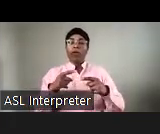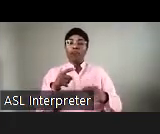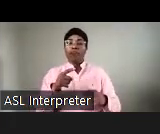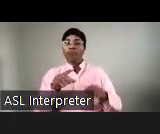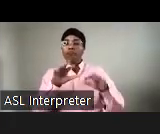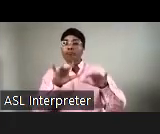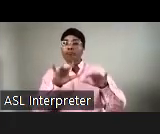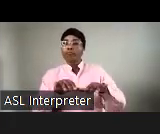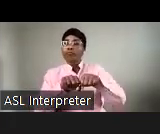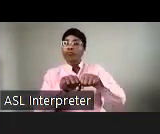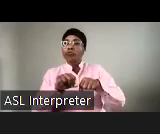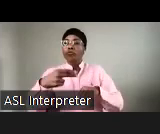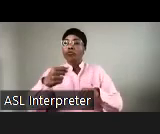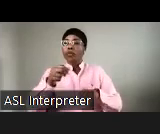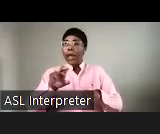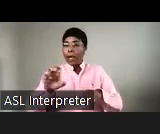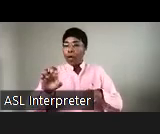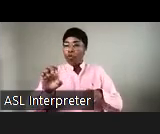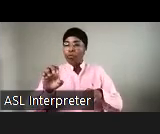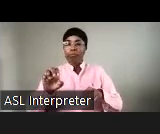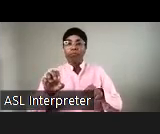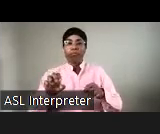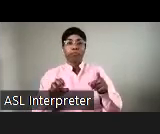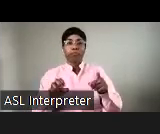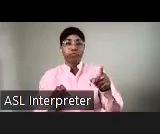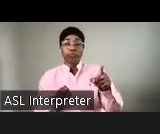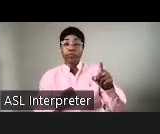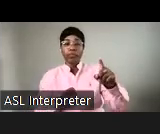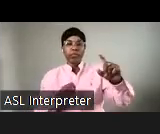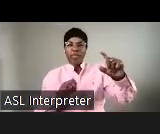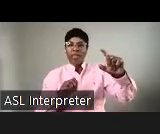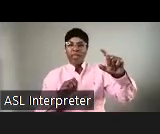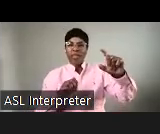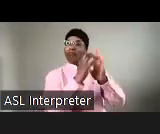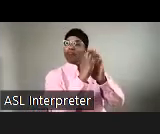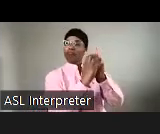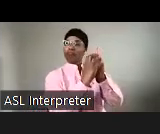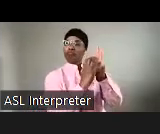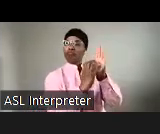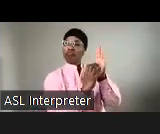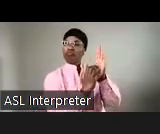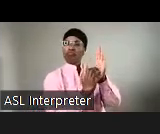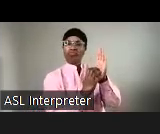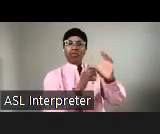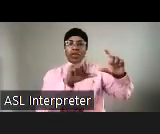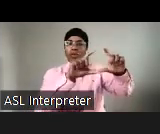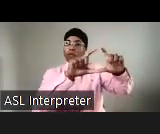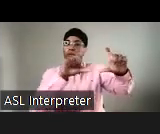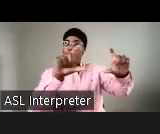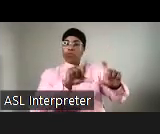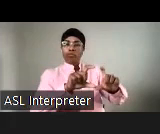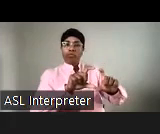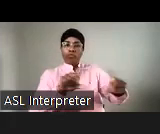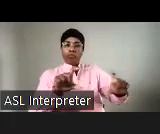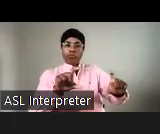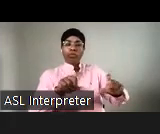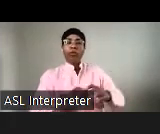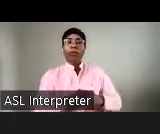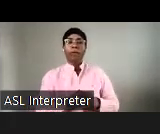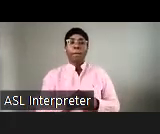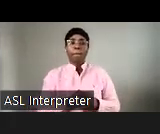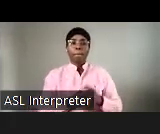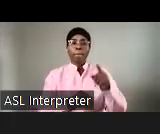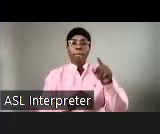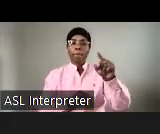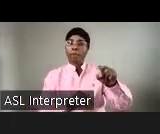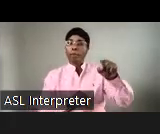practice, this is actually some excerpts from the Ishkode plan, where in the Bachelor's Marsh